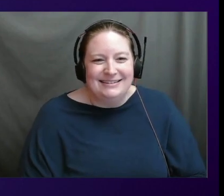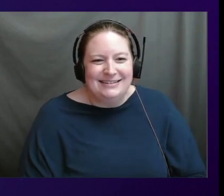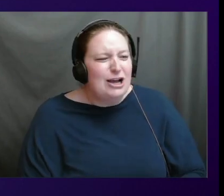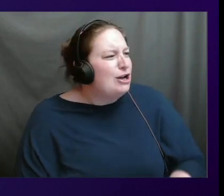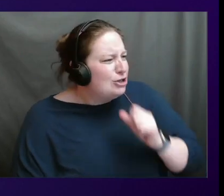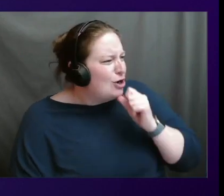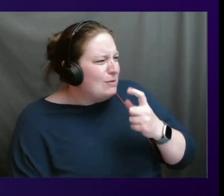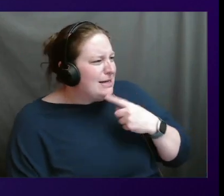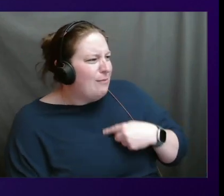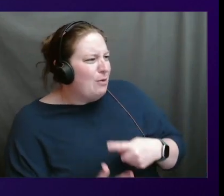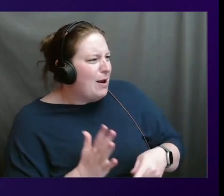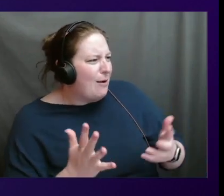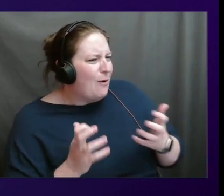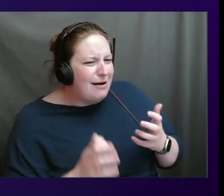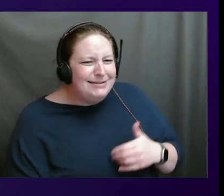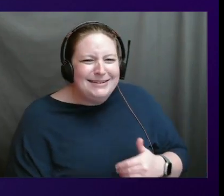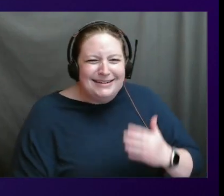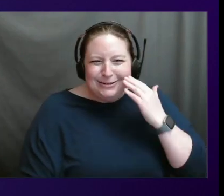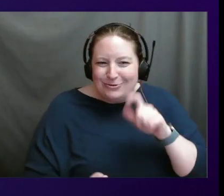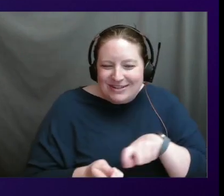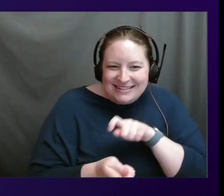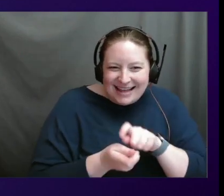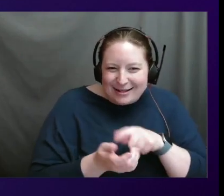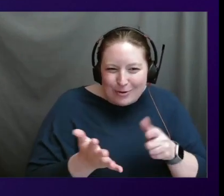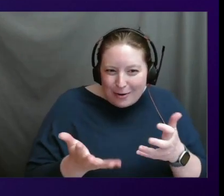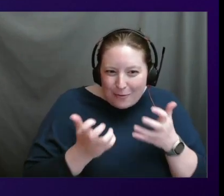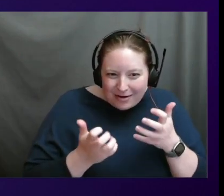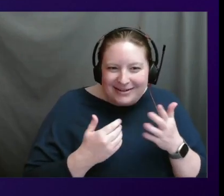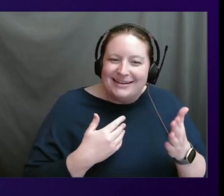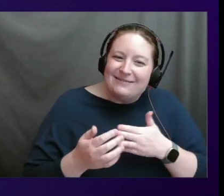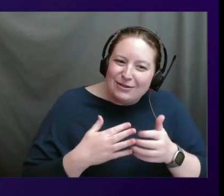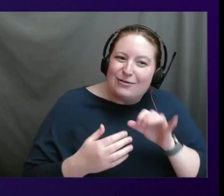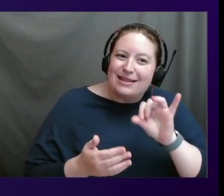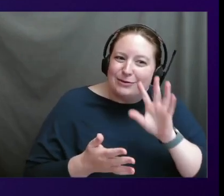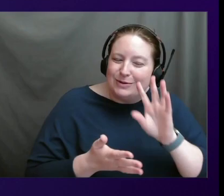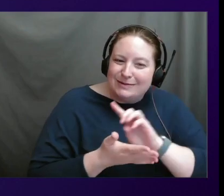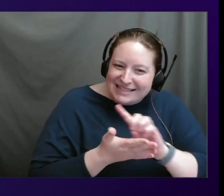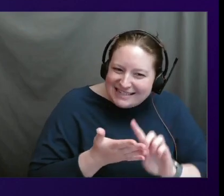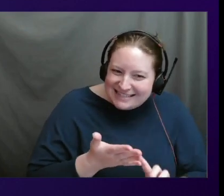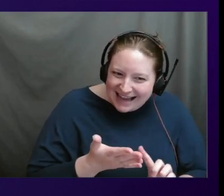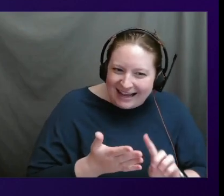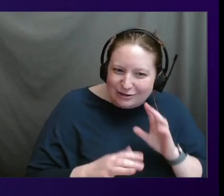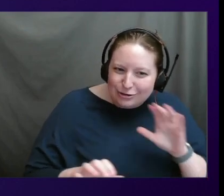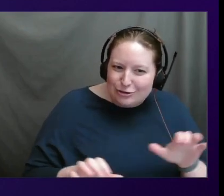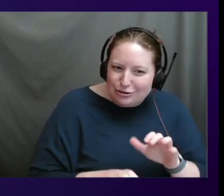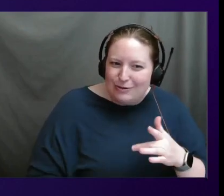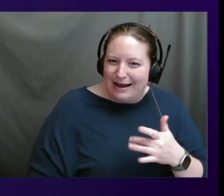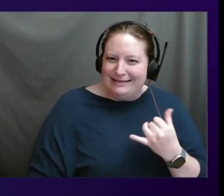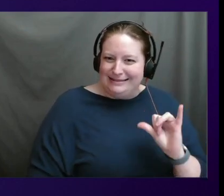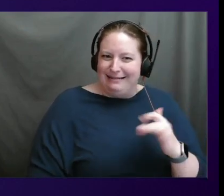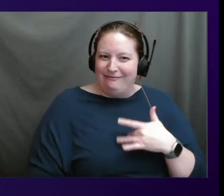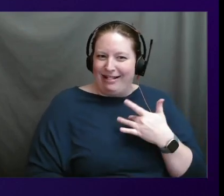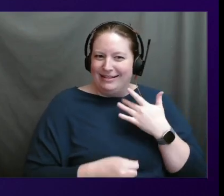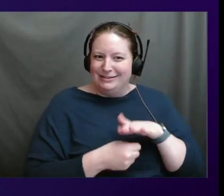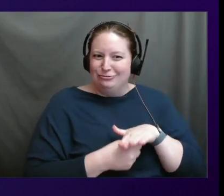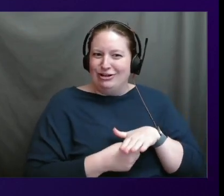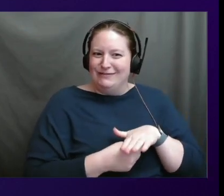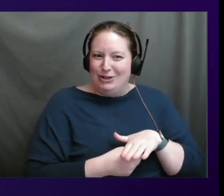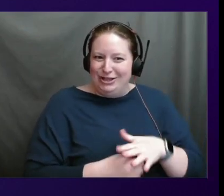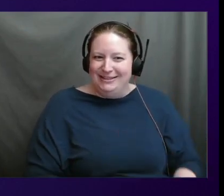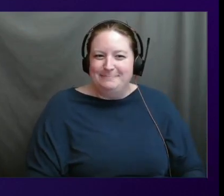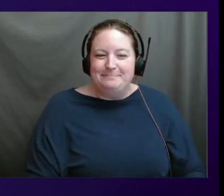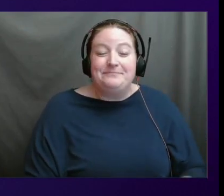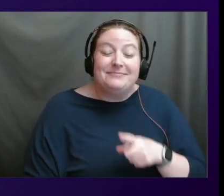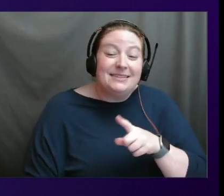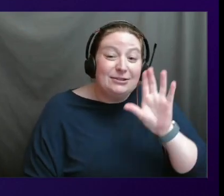I want. It knew exactly what I wanted, which even though that's what it was designed to do, I still found quite stressful. But this is great because it was